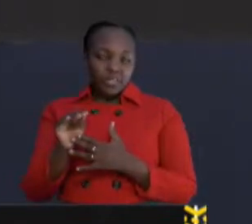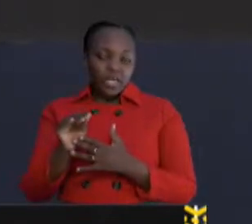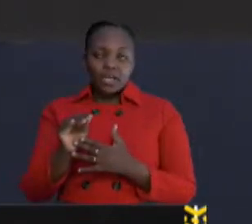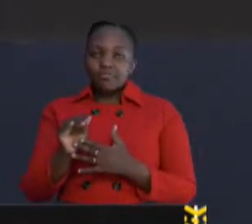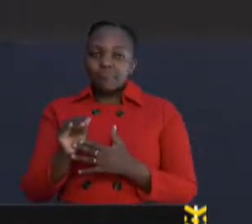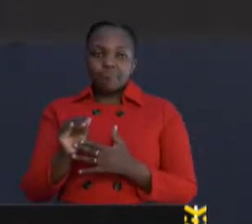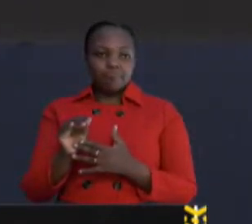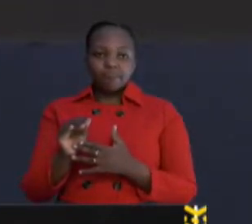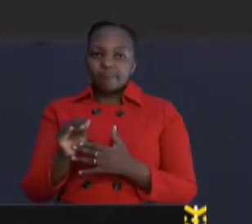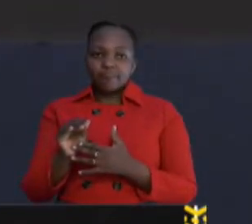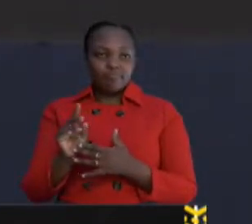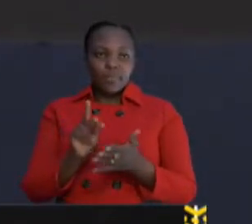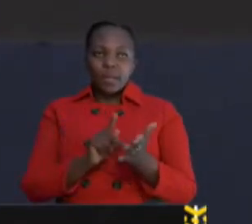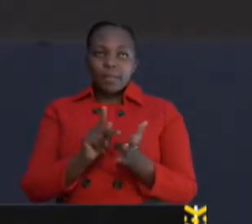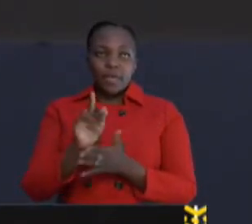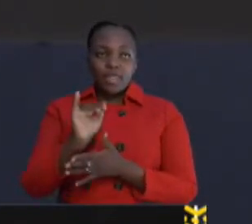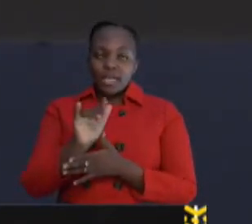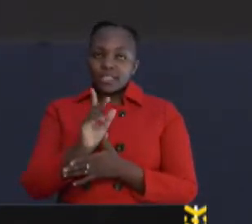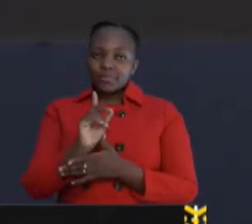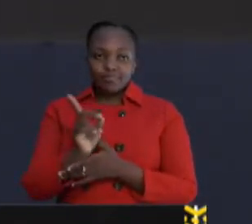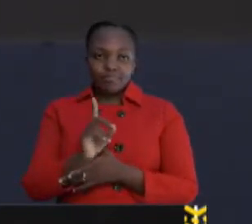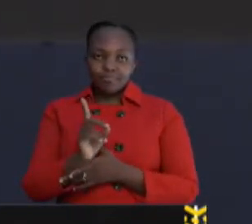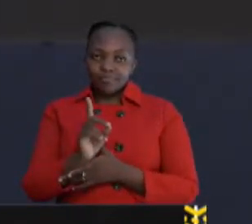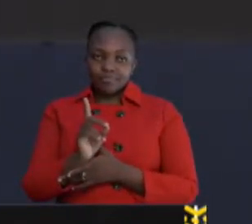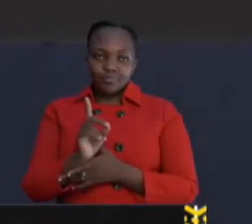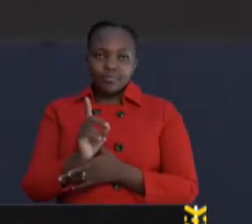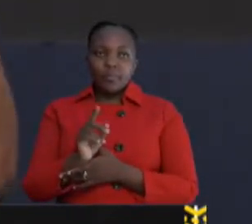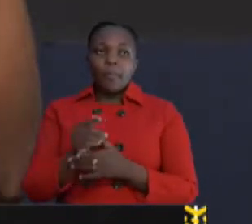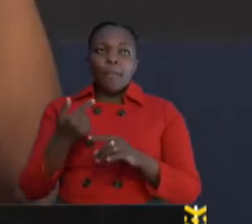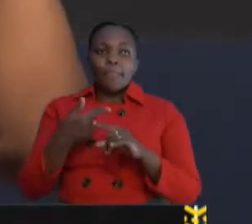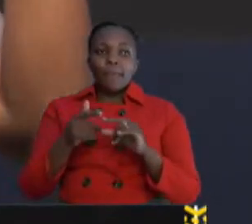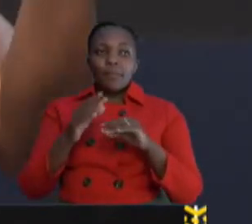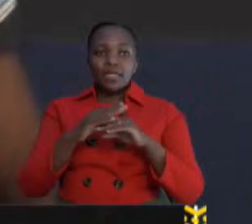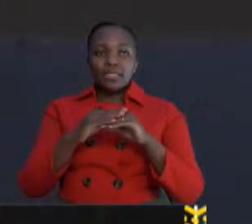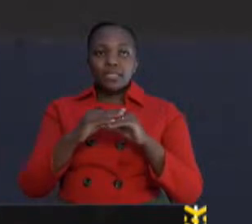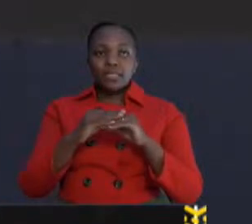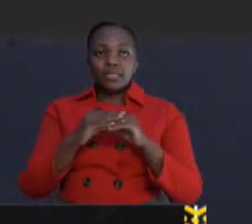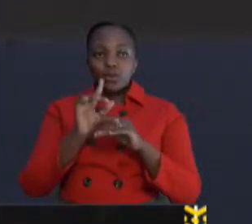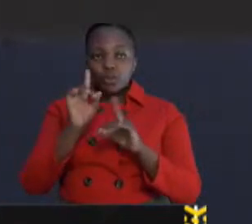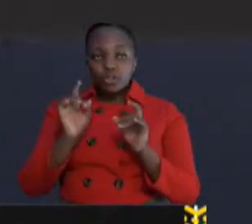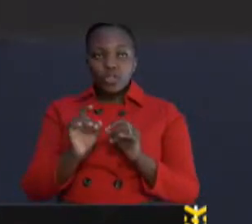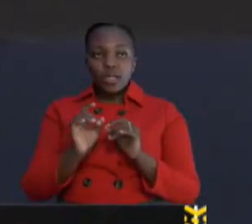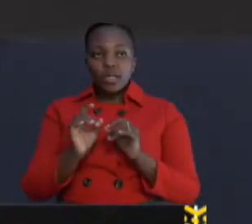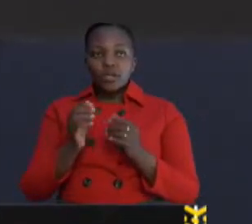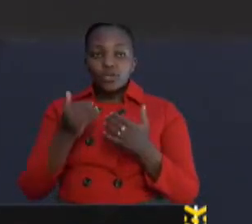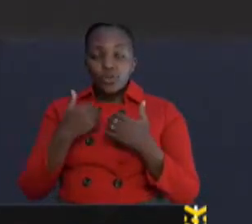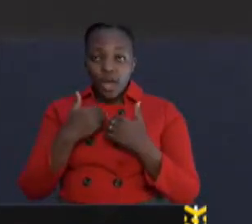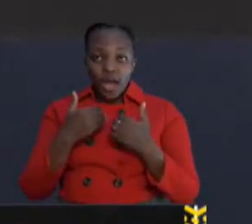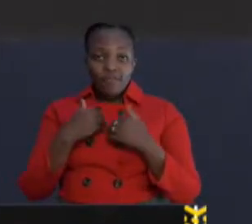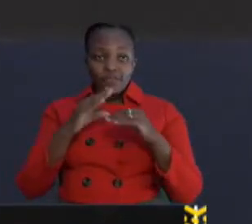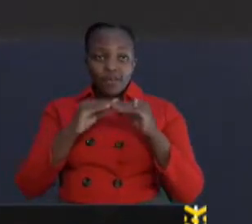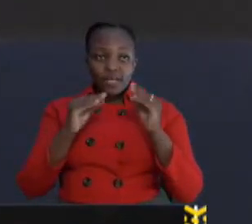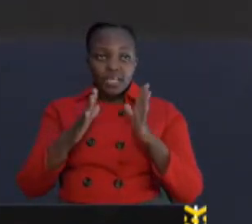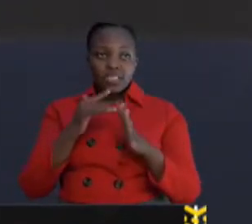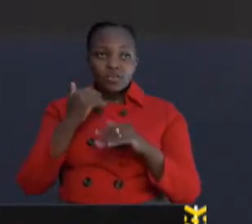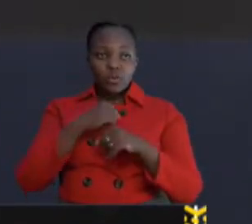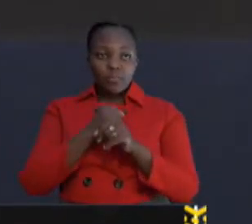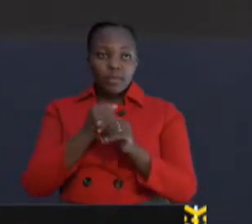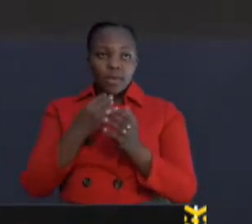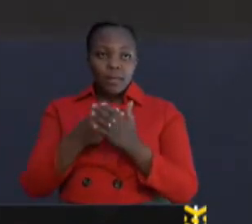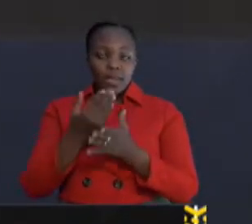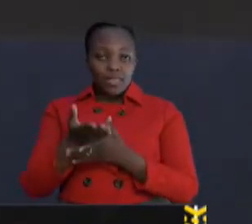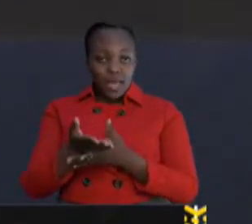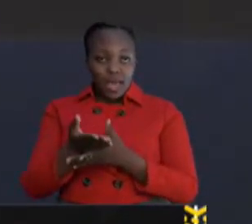Okay? That's the first part to that answer. But are creators making money on the platform? Yes, they are. How